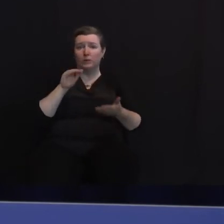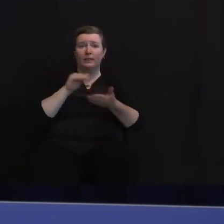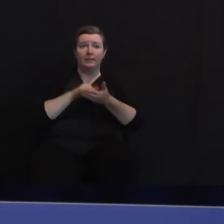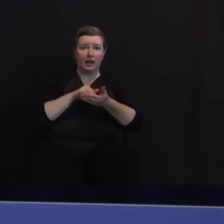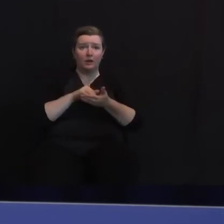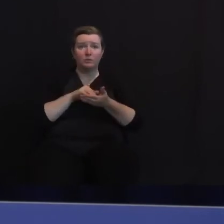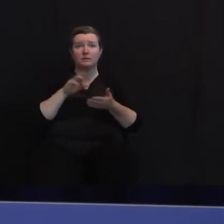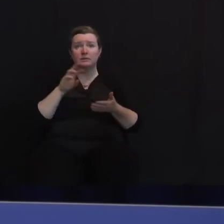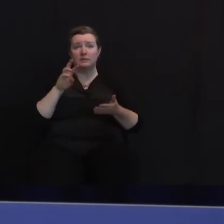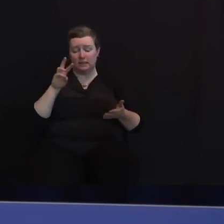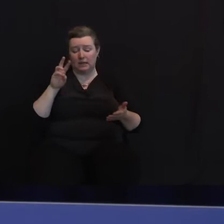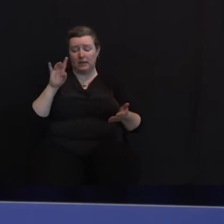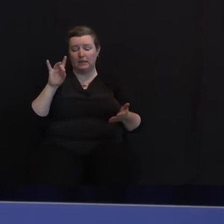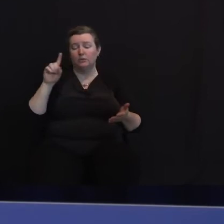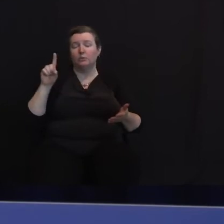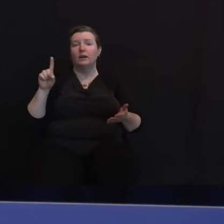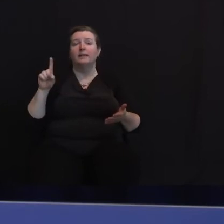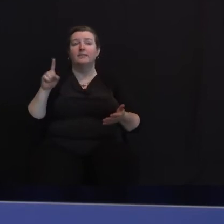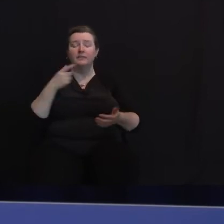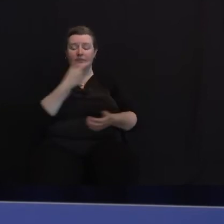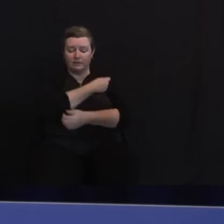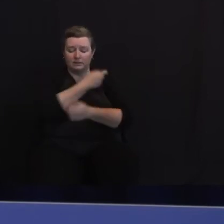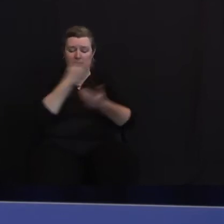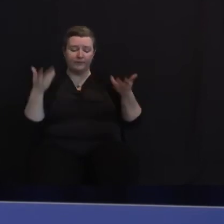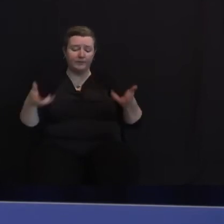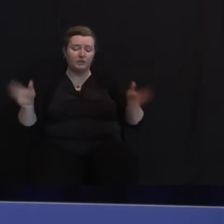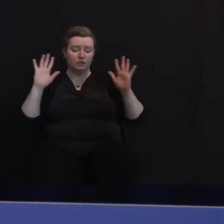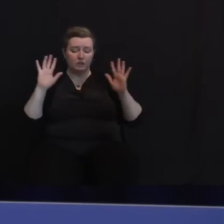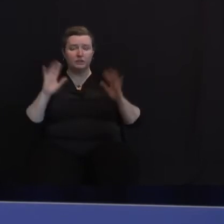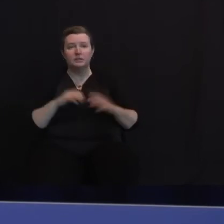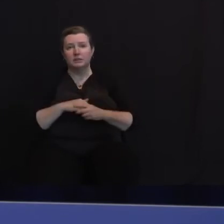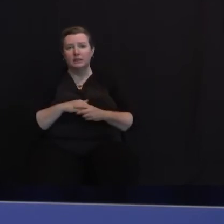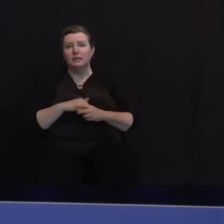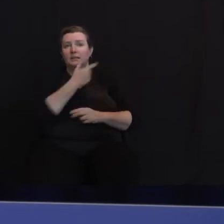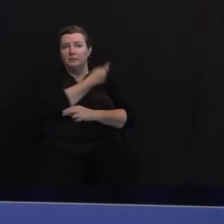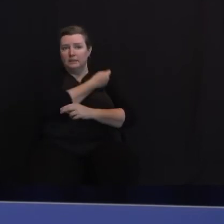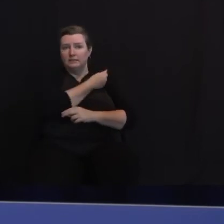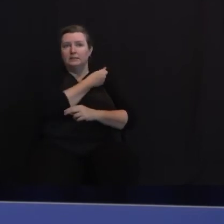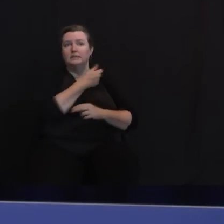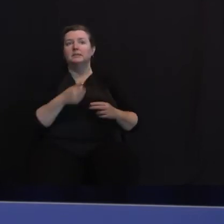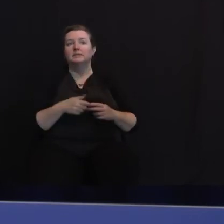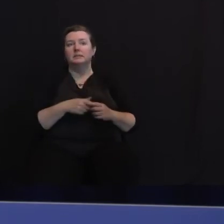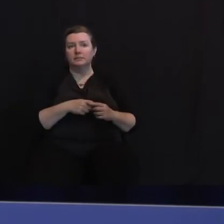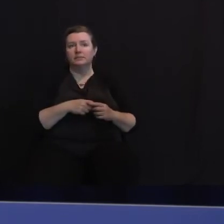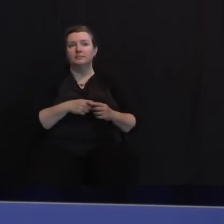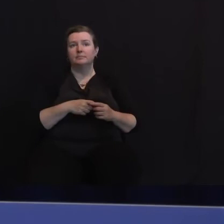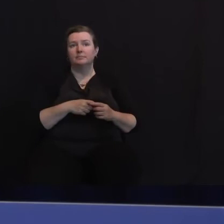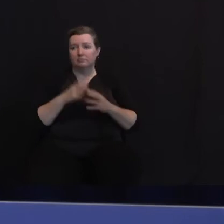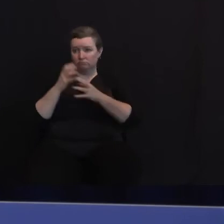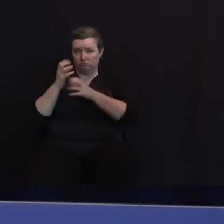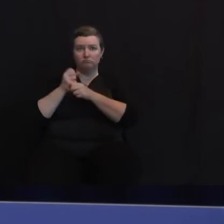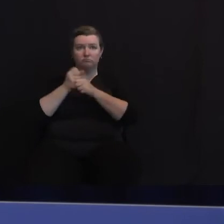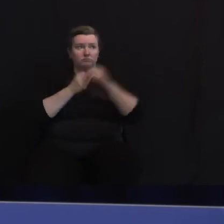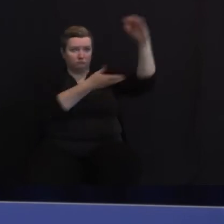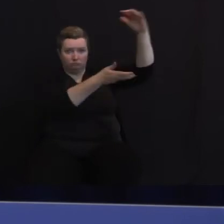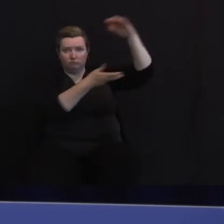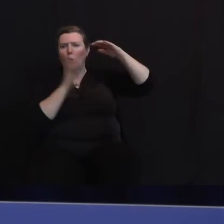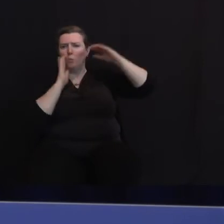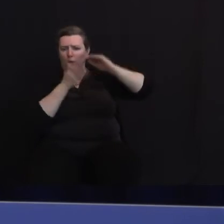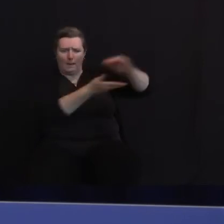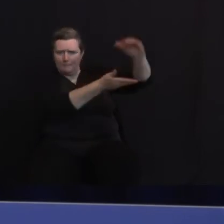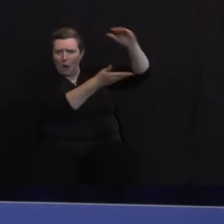264,681 individuals have been vaccinated already, and vaccination capacity continues to grow daily. As we work to